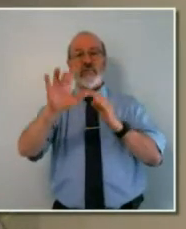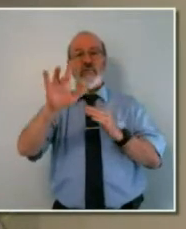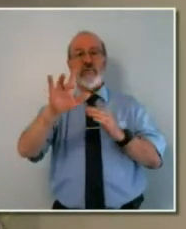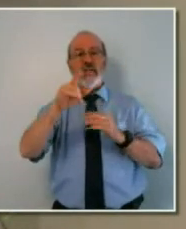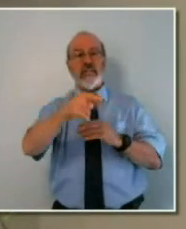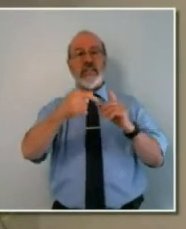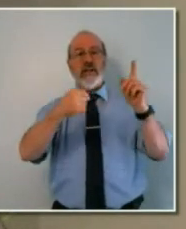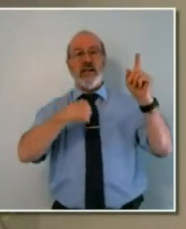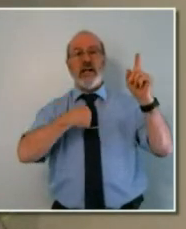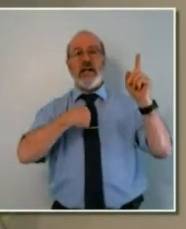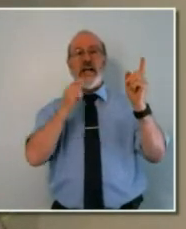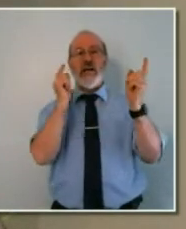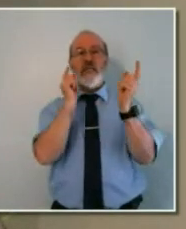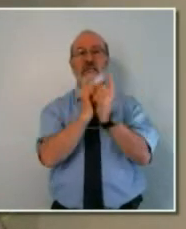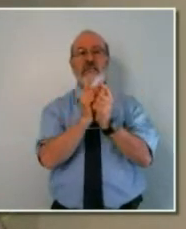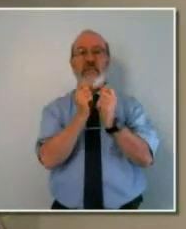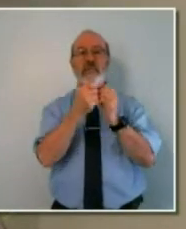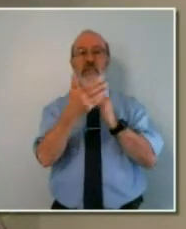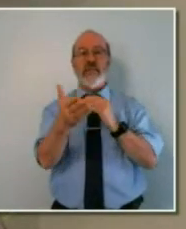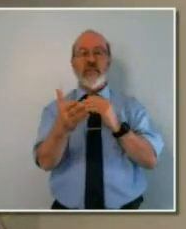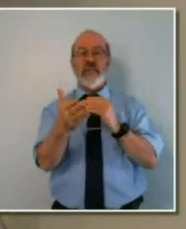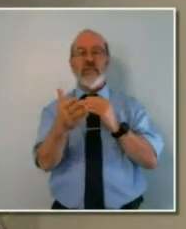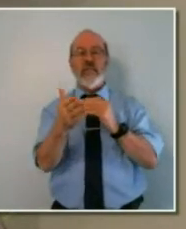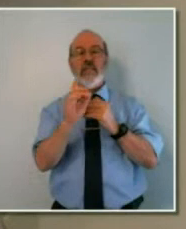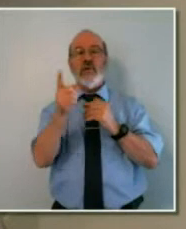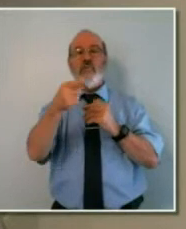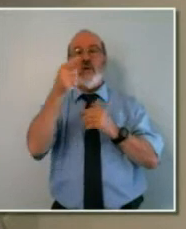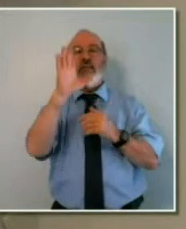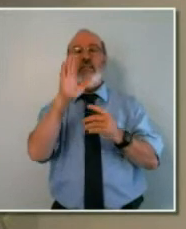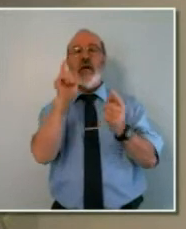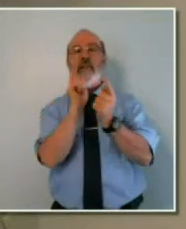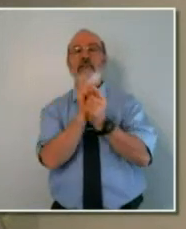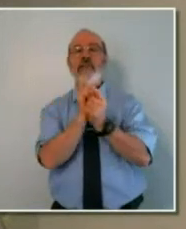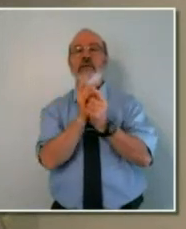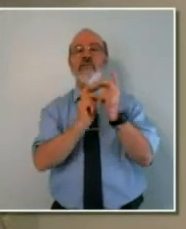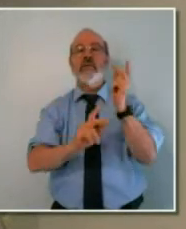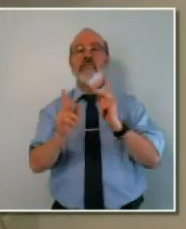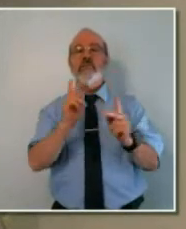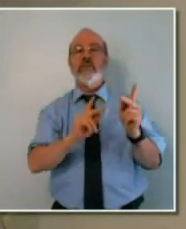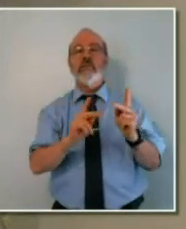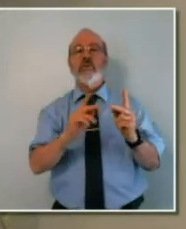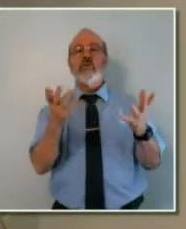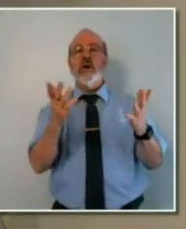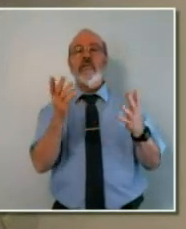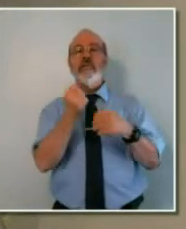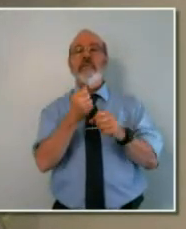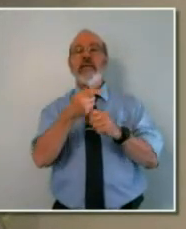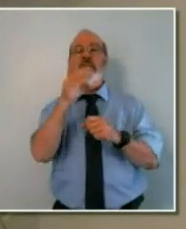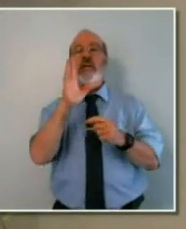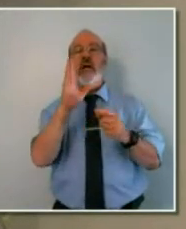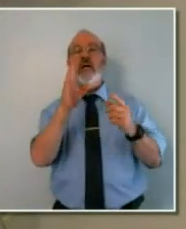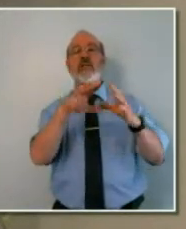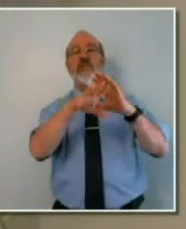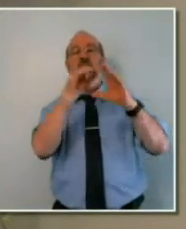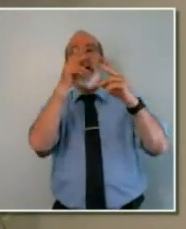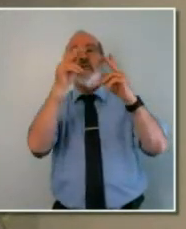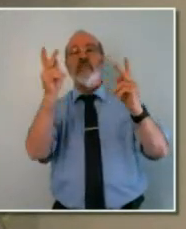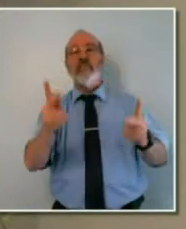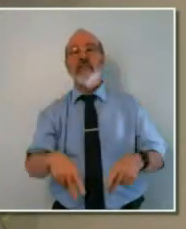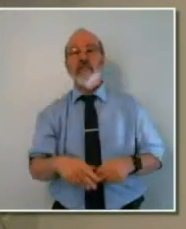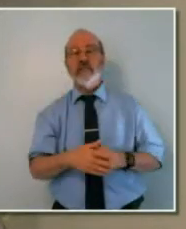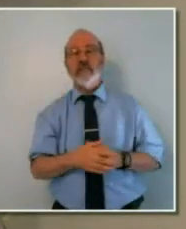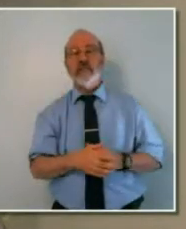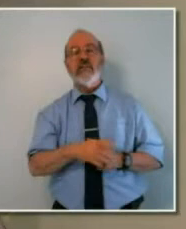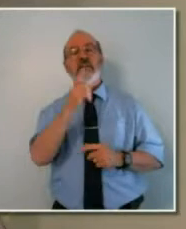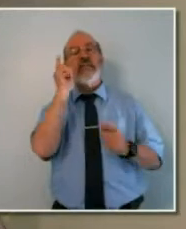will meet with thee. Where does God meet with his people? What causes God to come out of his house? Thou